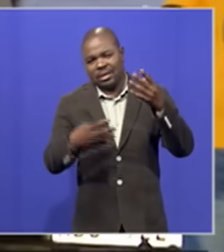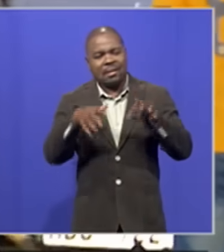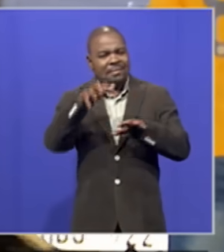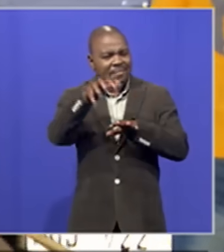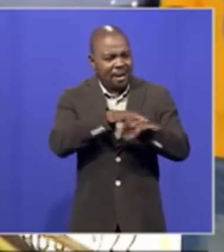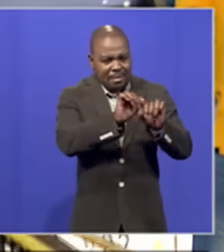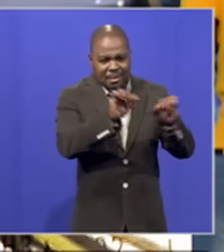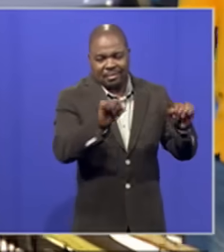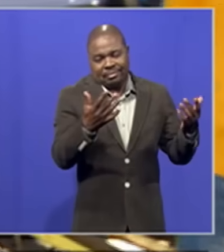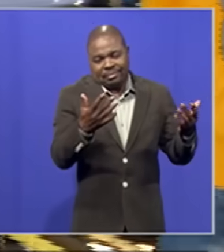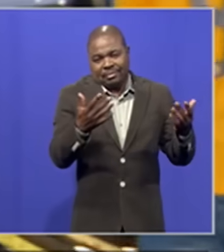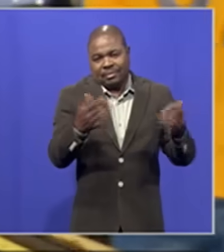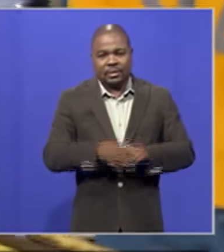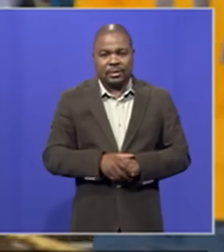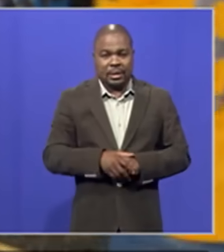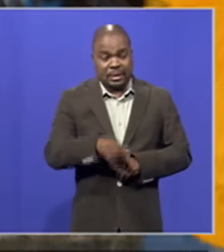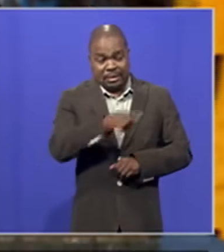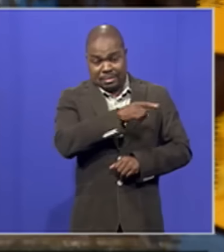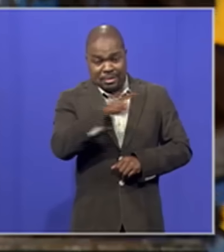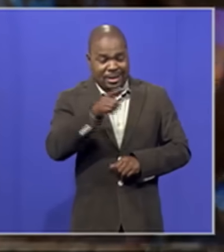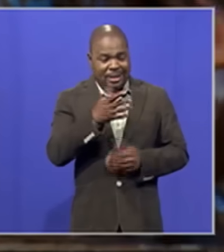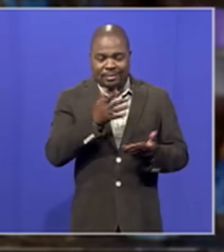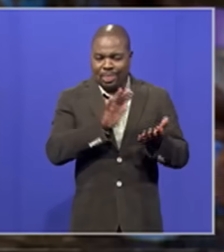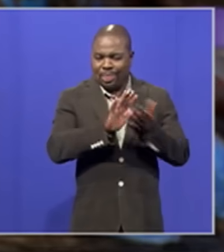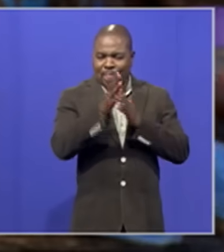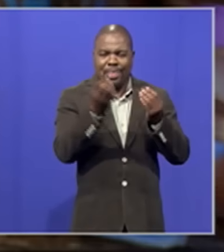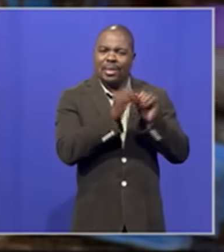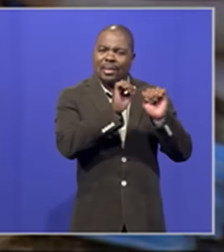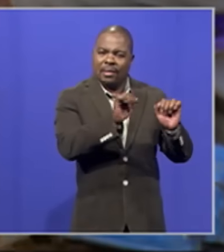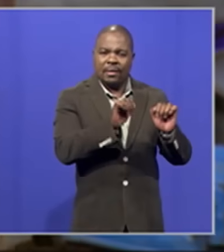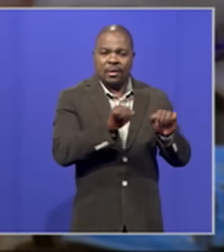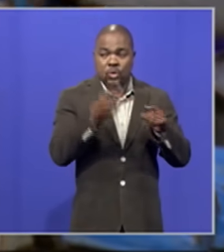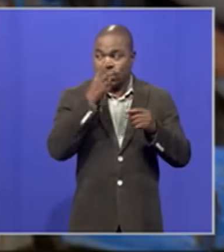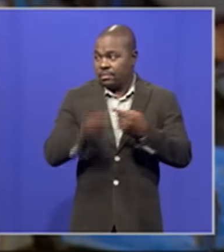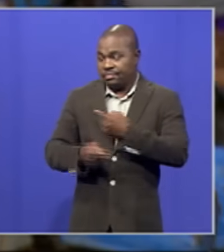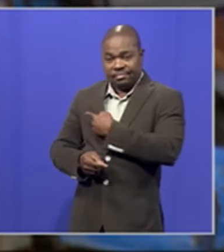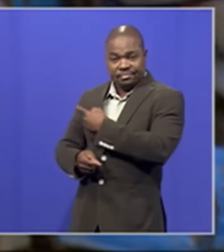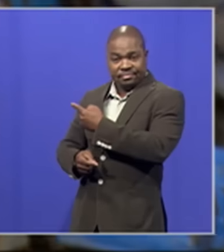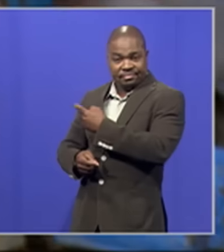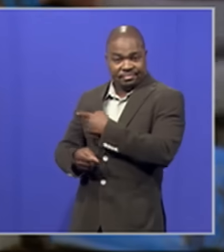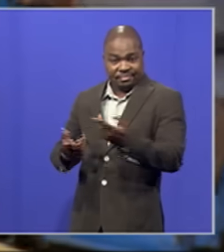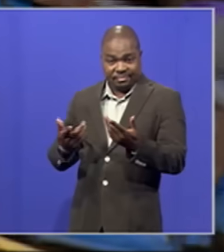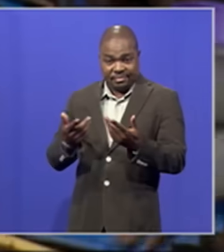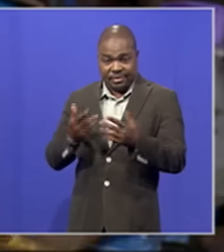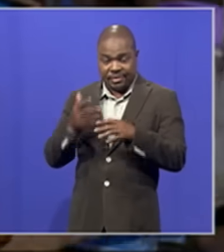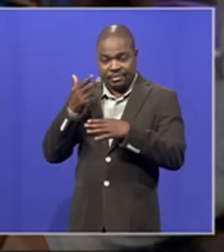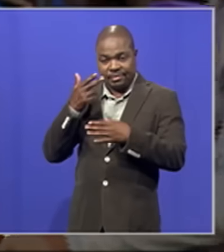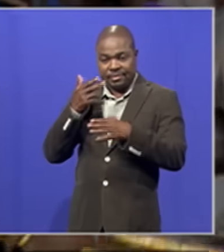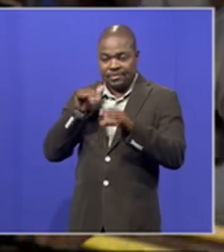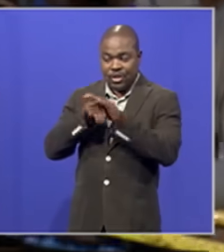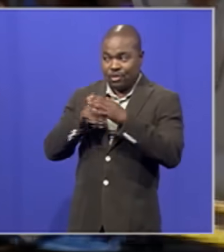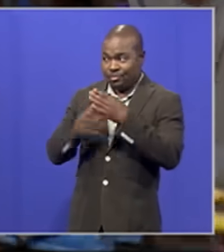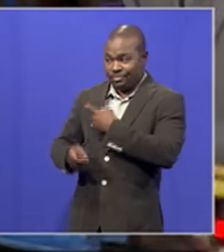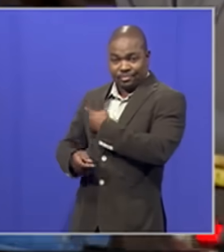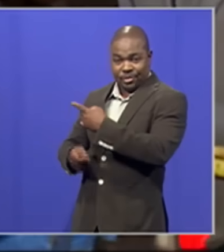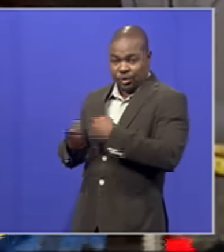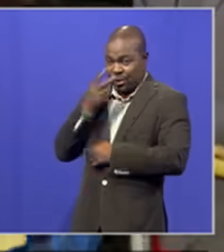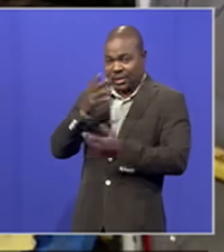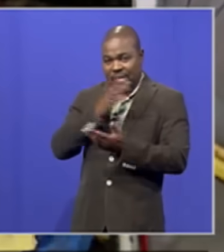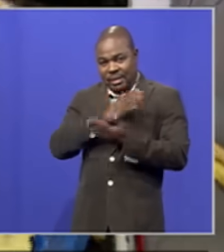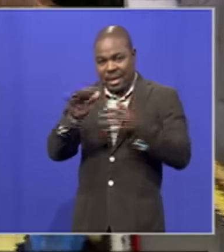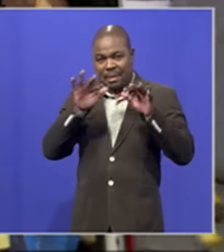dipolaseng mo e leng gore ba itemogetse ditshenyegelo ka ge le bona mo ditshwantshong tse di tlhagelelang ga jaana bangwe